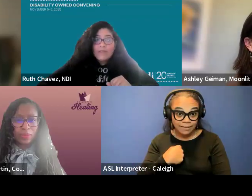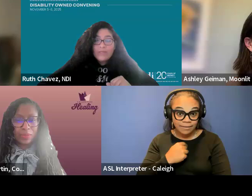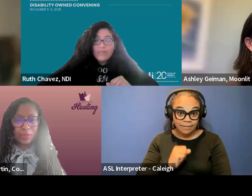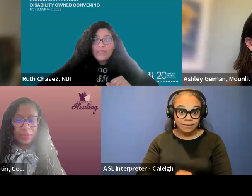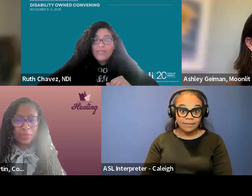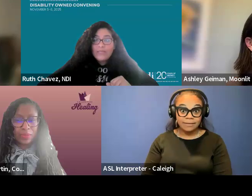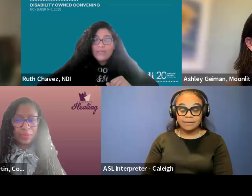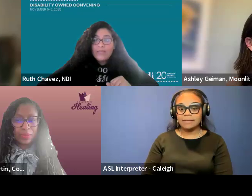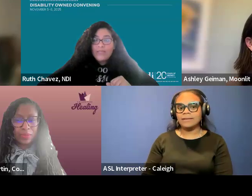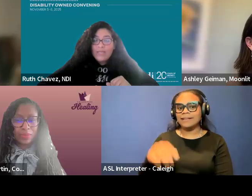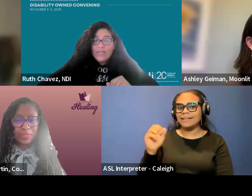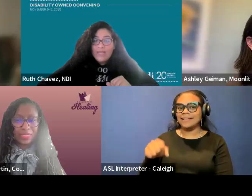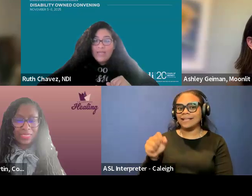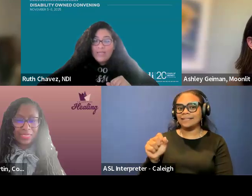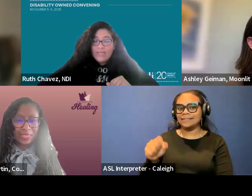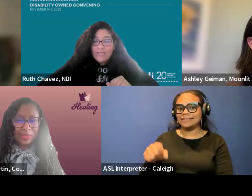Yes. Okay.